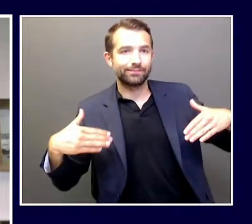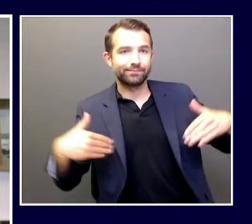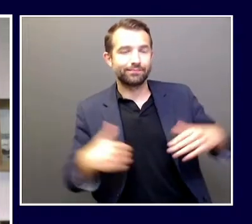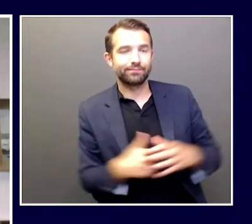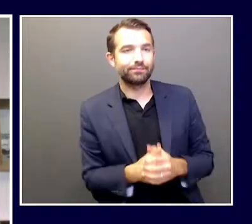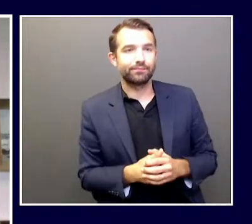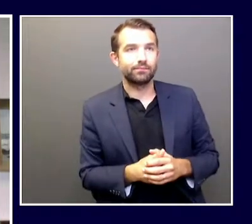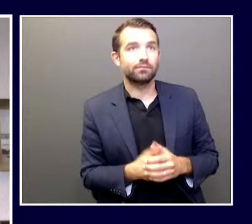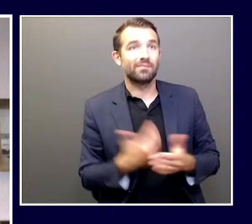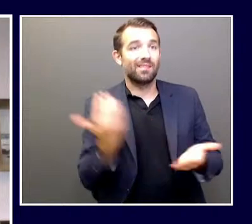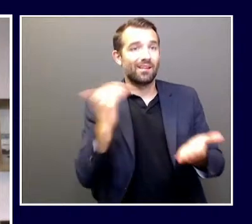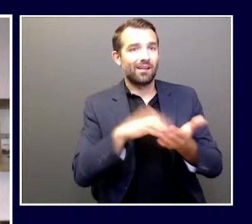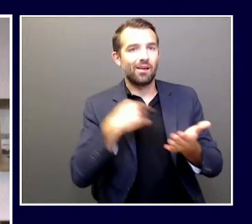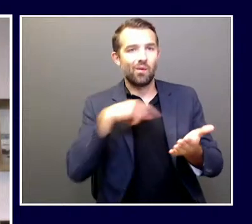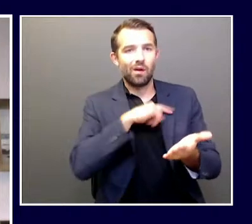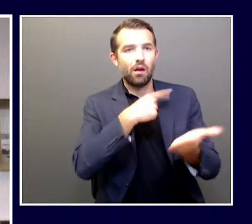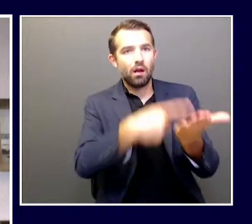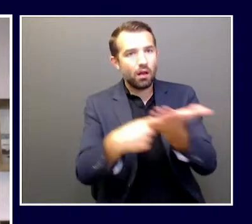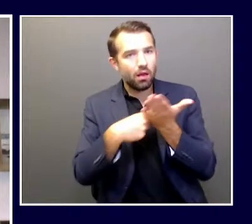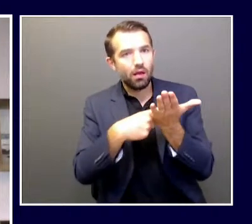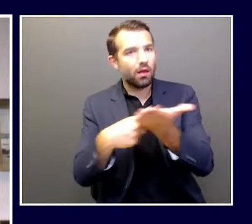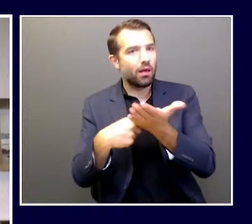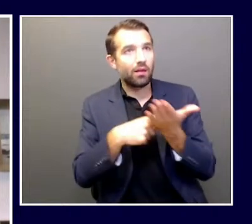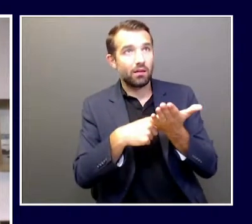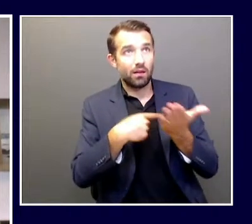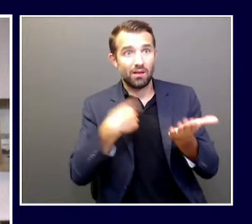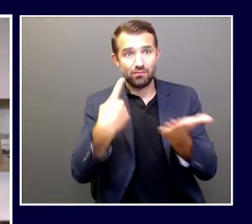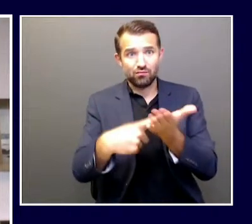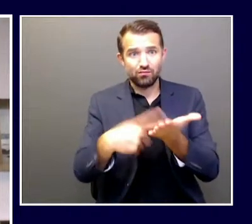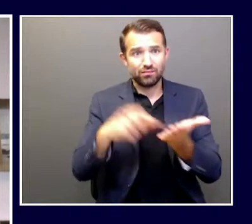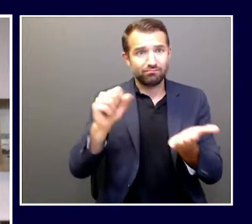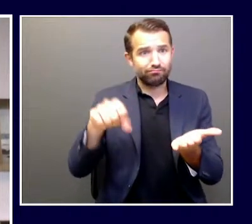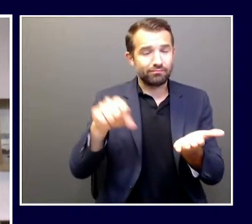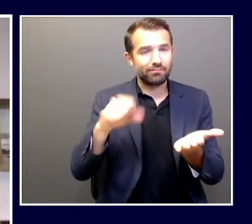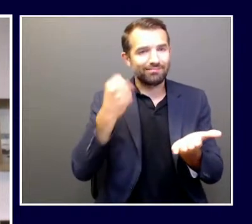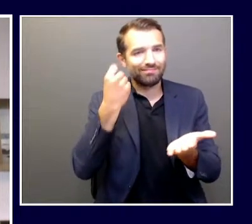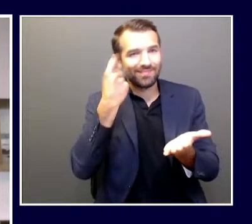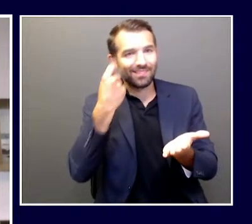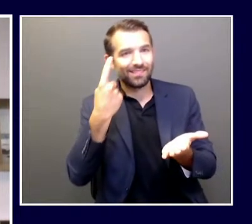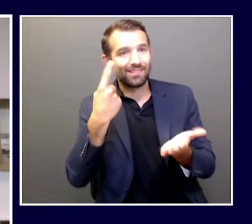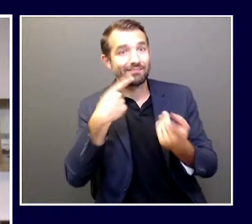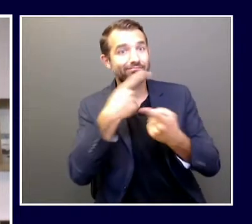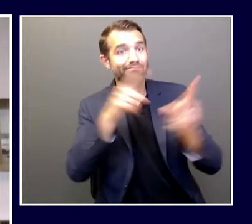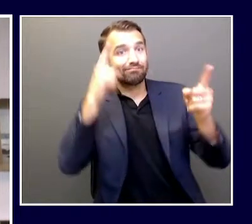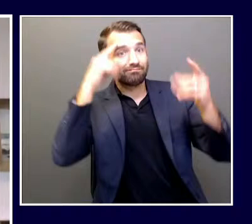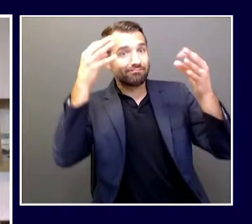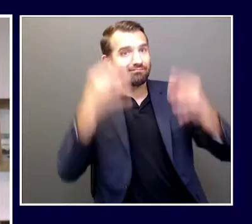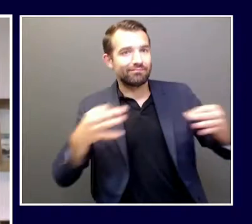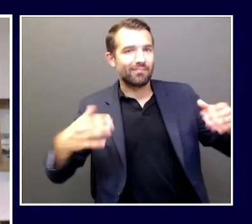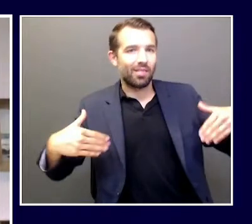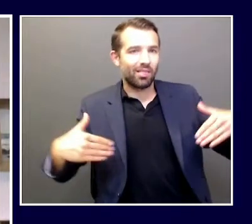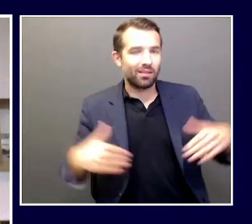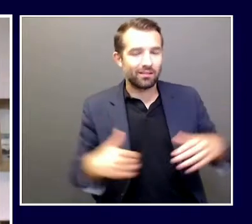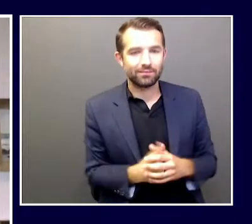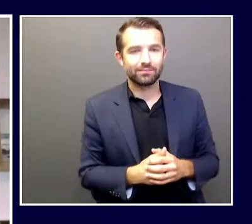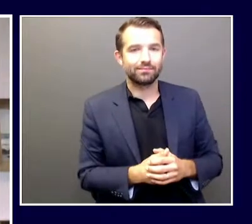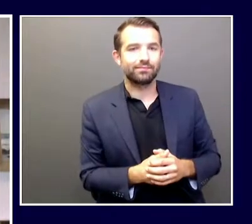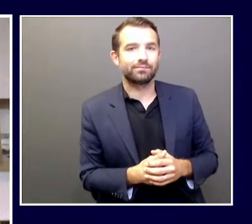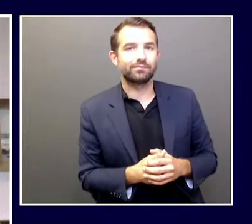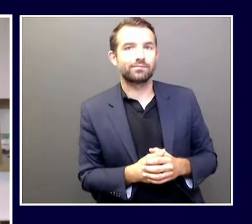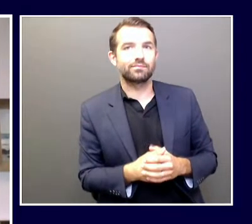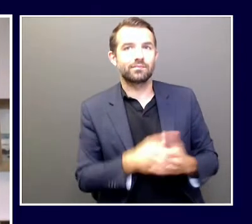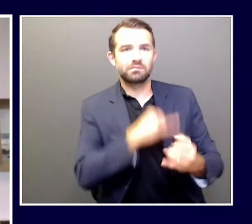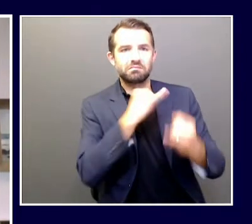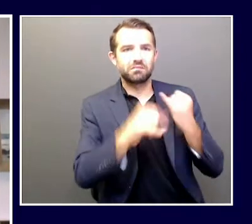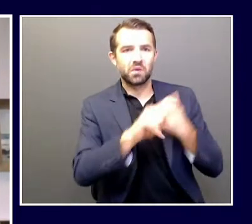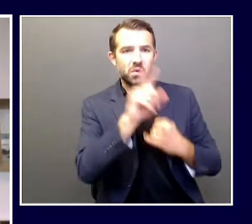everything. There have been discussions about that, but no announcements, no final decisions, no pronouncements at this time. Okay, and one last question. I know you've